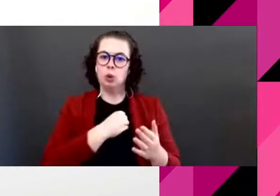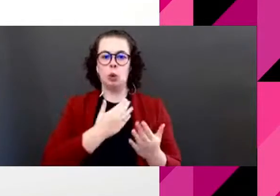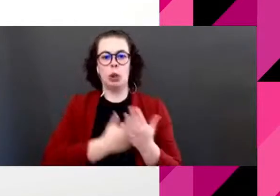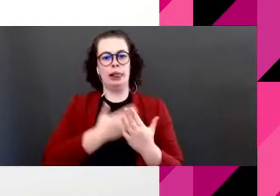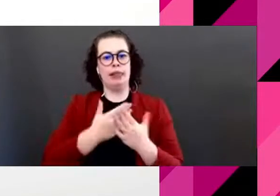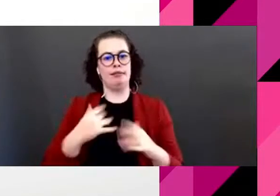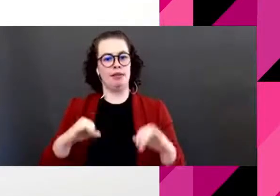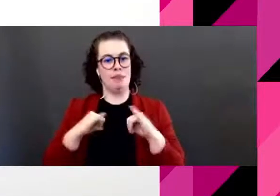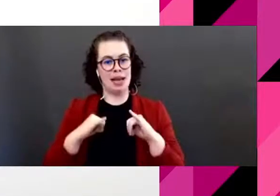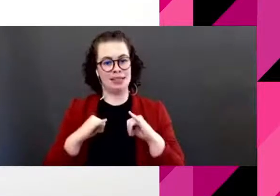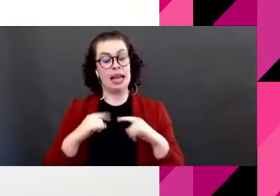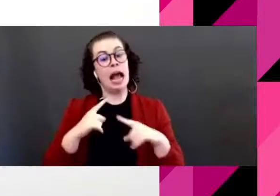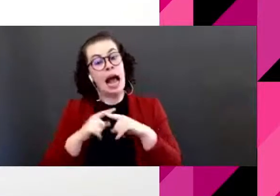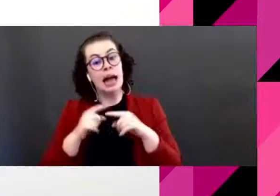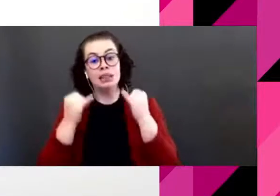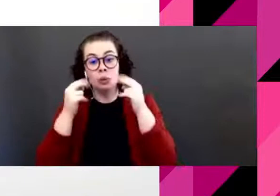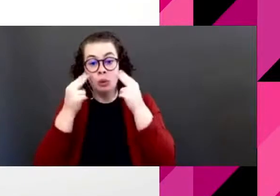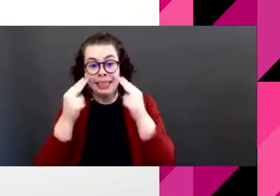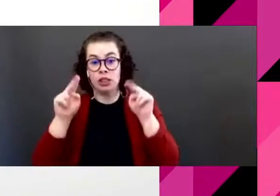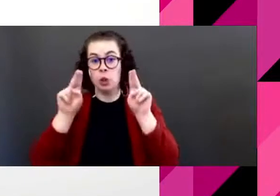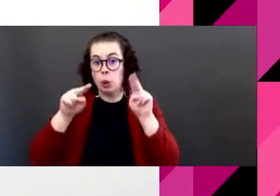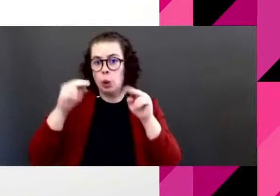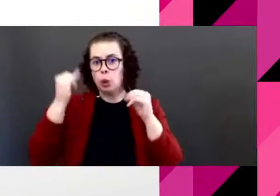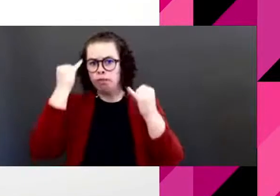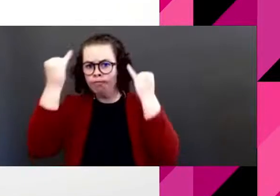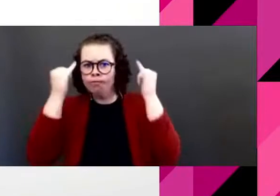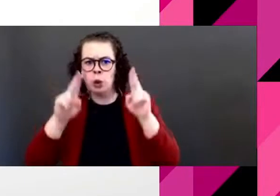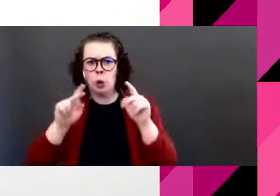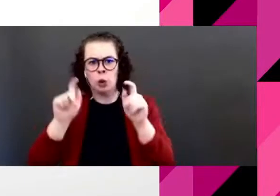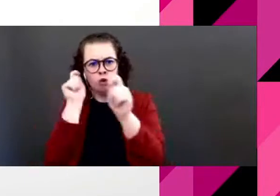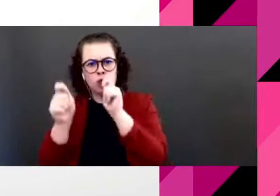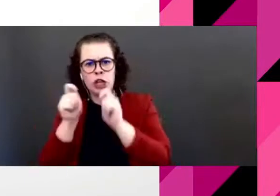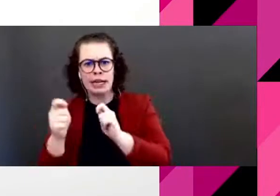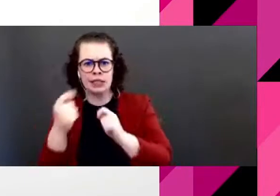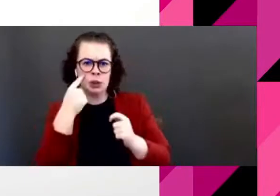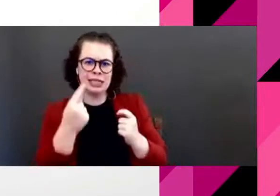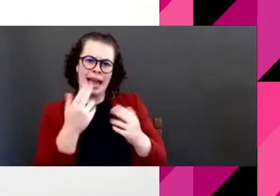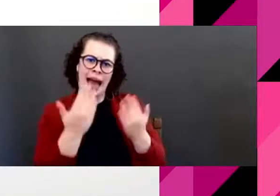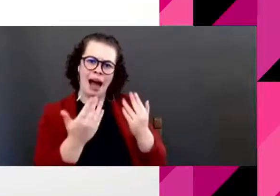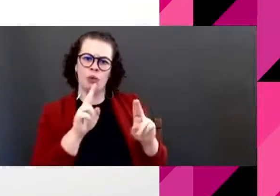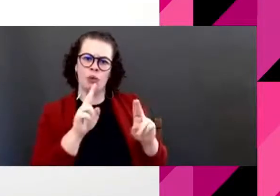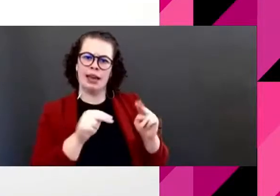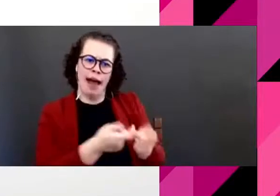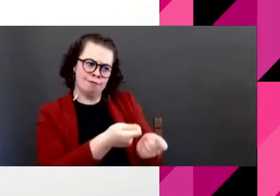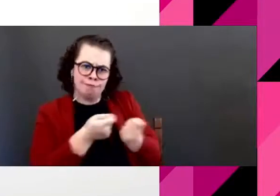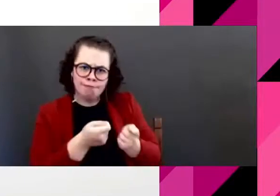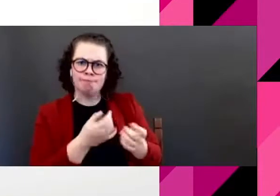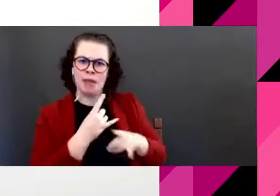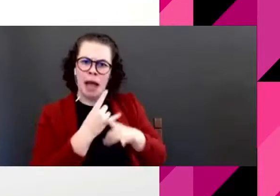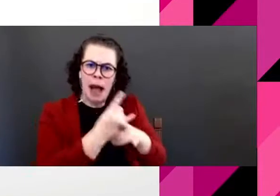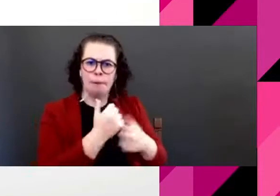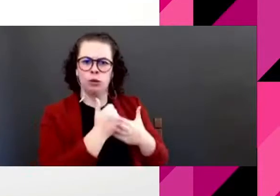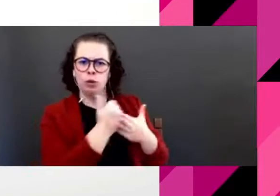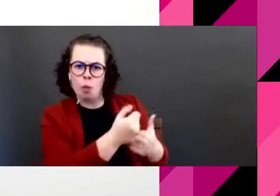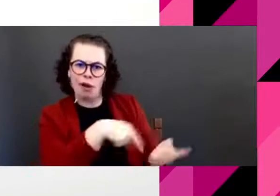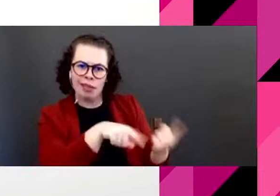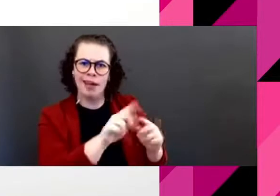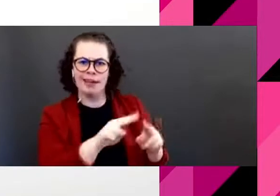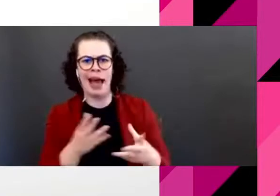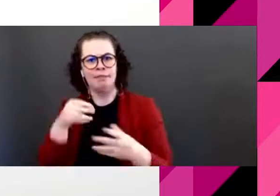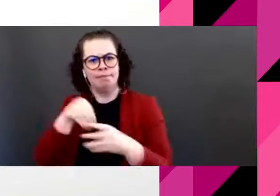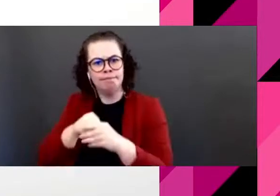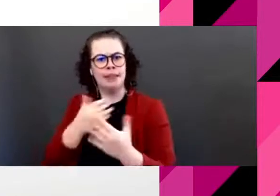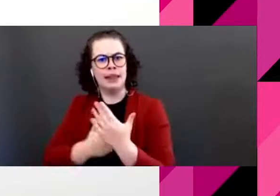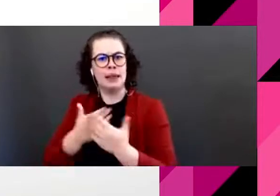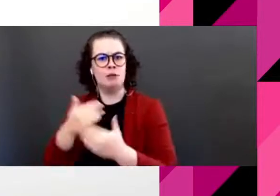practice on recognizing how to engage and participate with persons with certain disabilities. We recognize